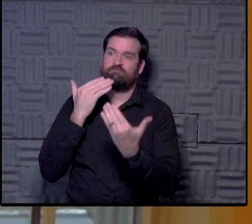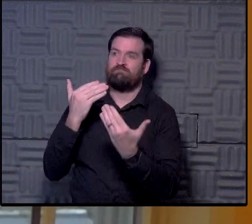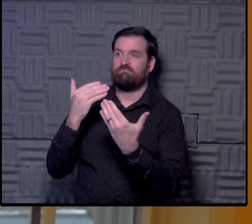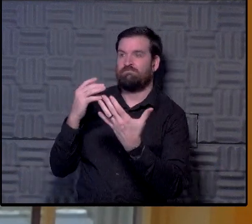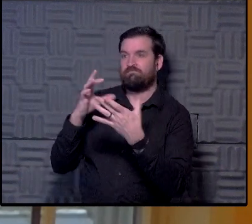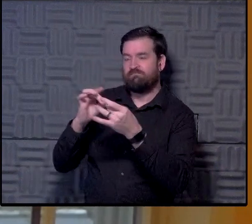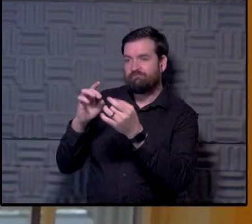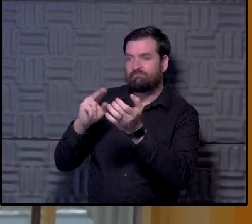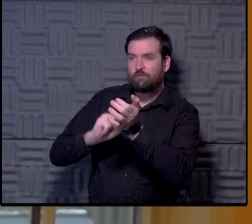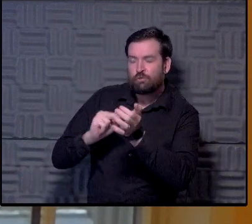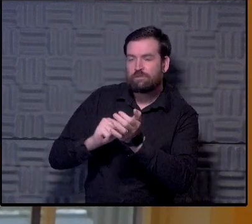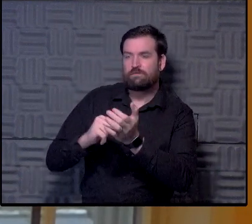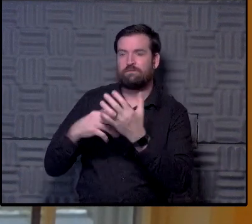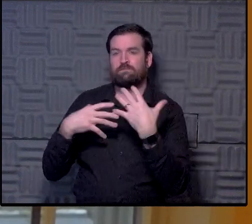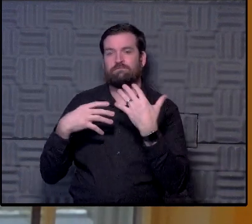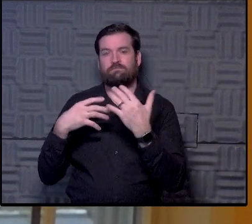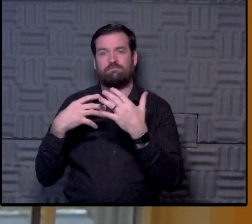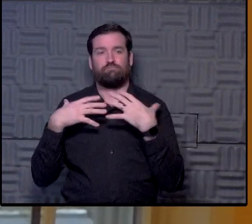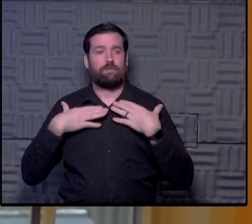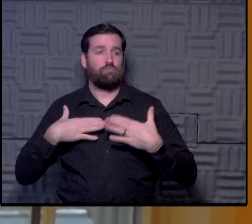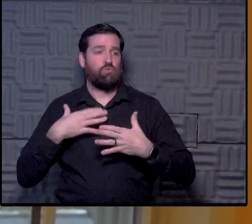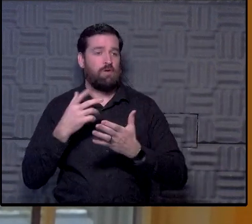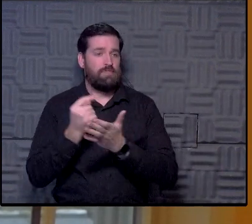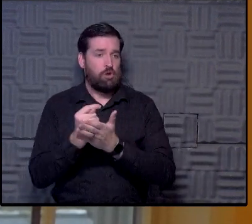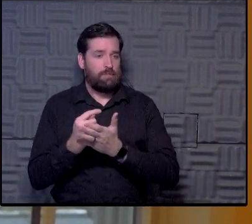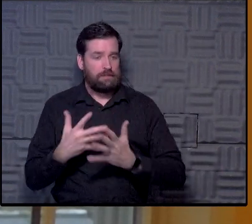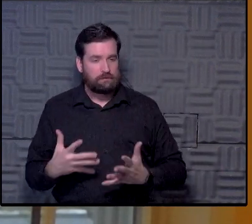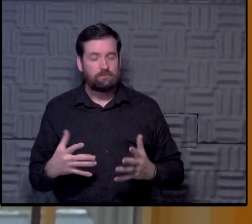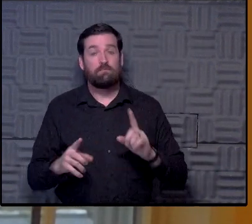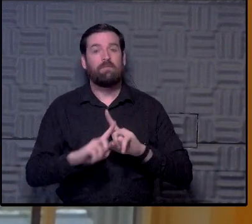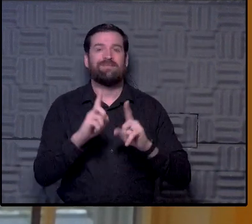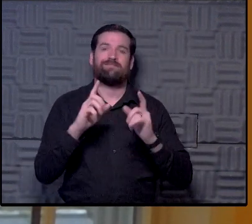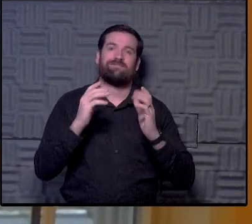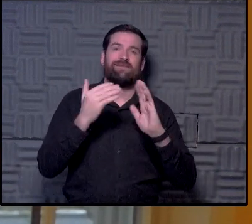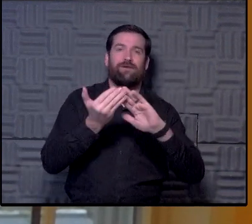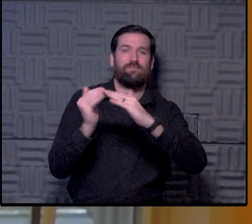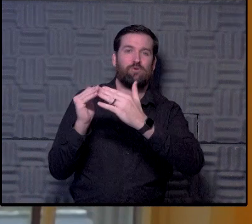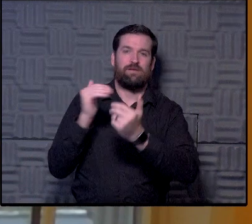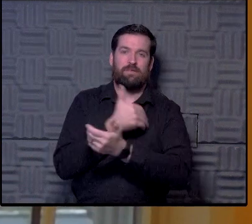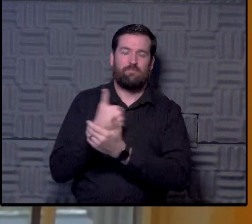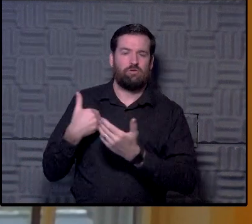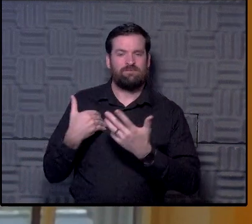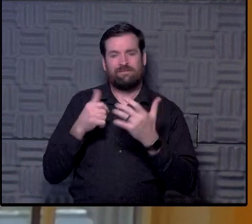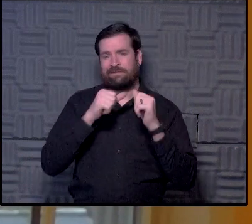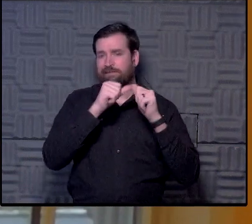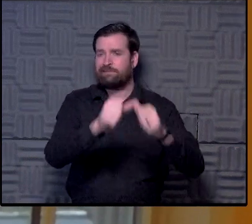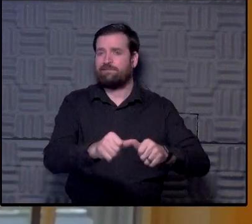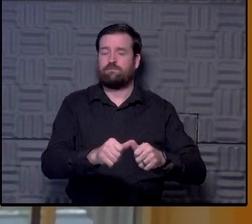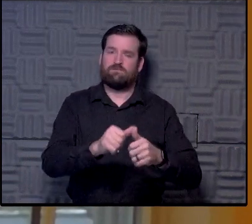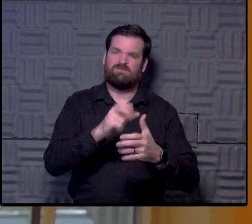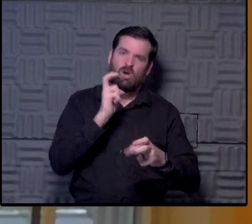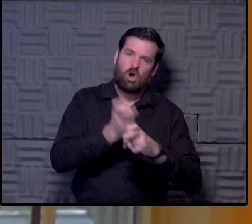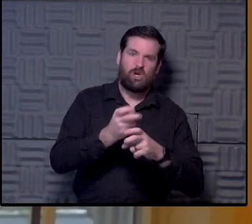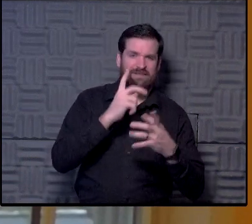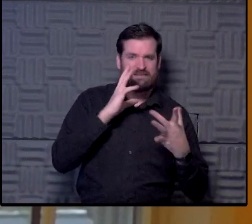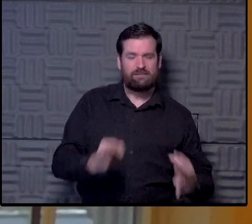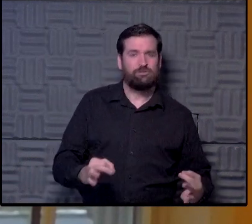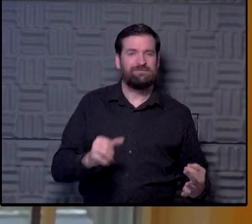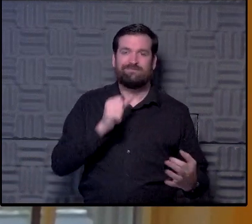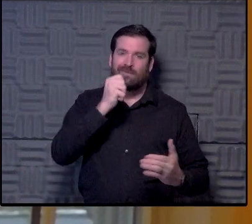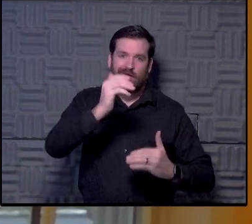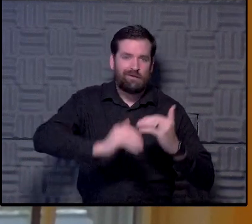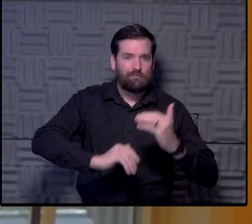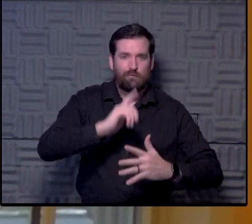respiratory therapists and all of our healthcare workers, but I want to thank the community members who have continued to make hard decisions, uncomfortable decisions